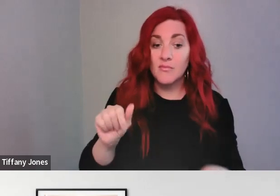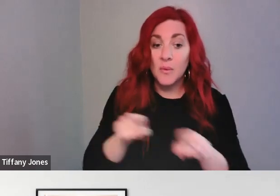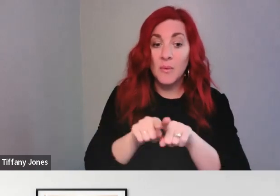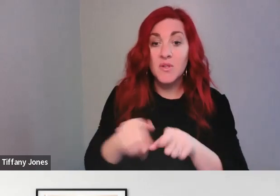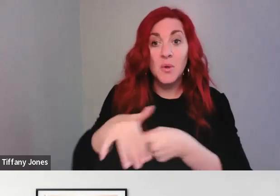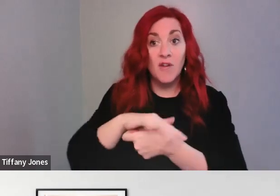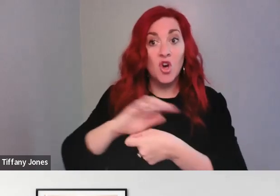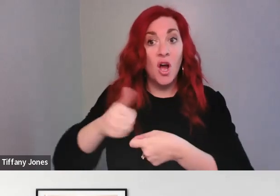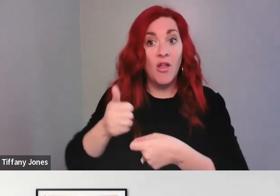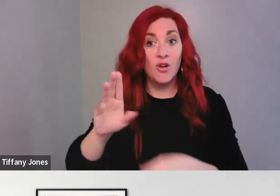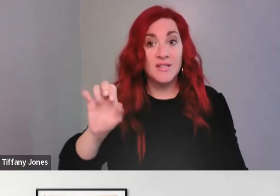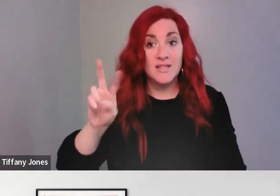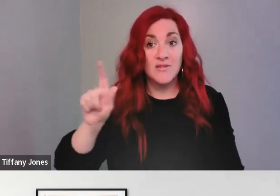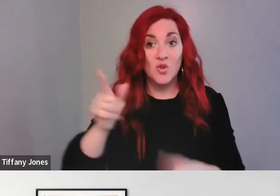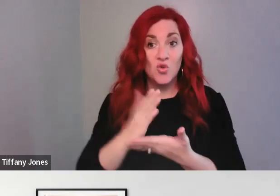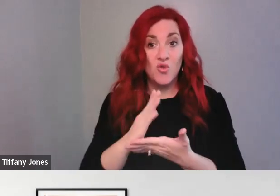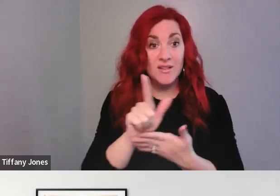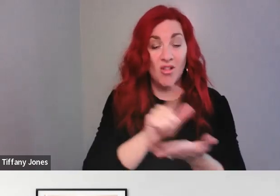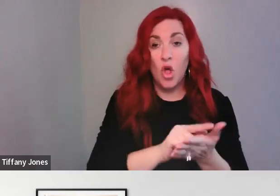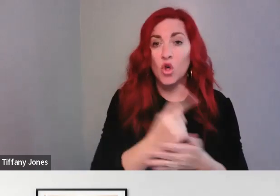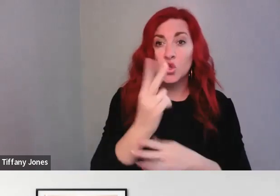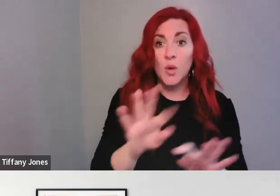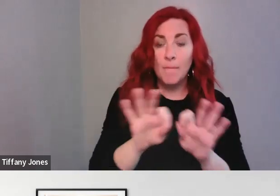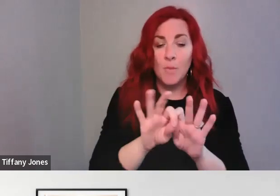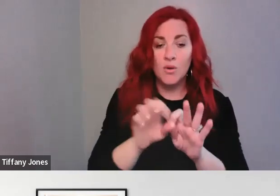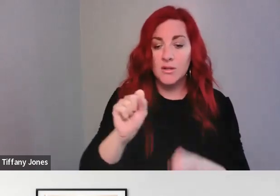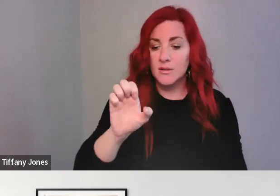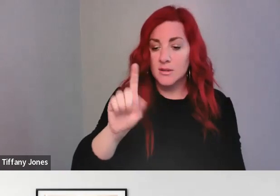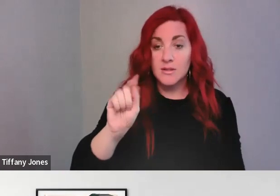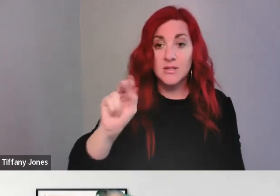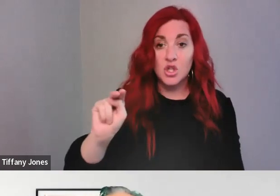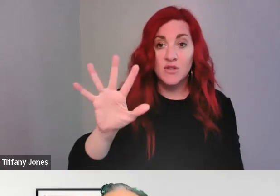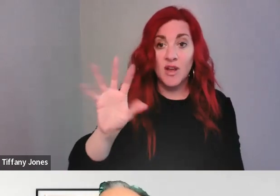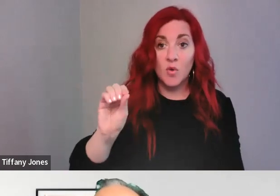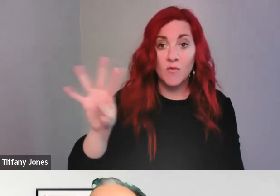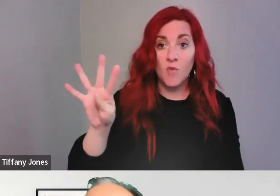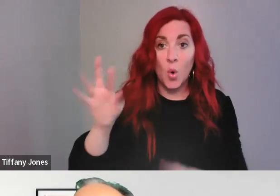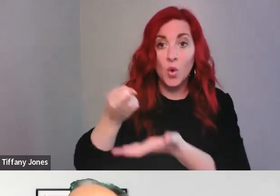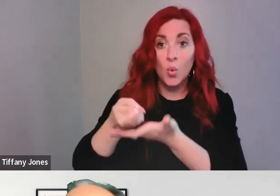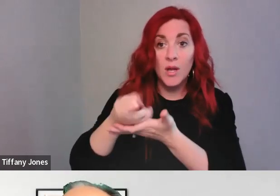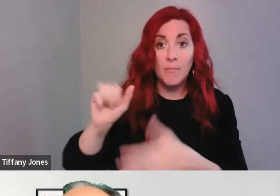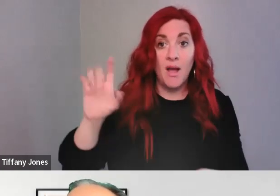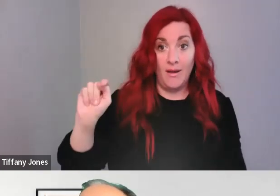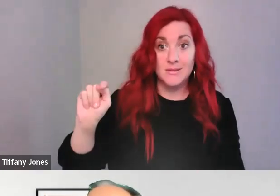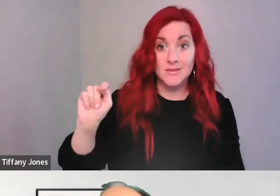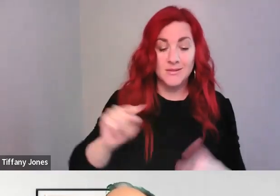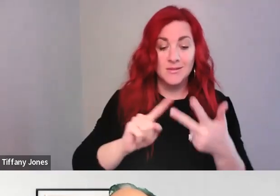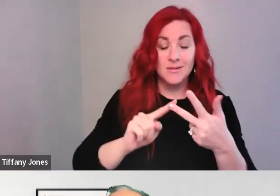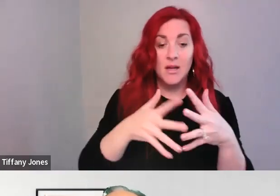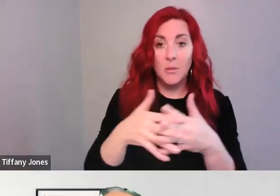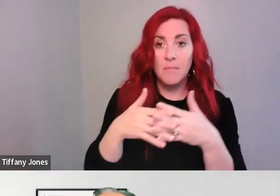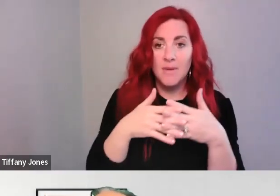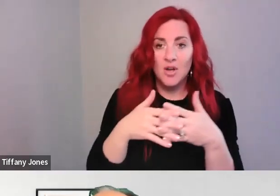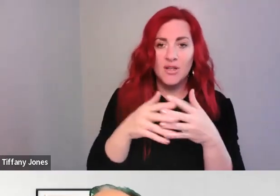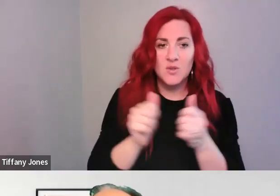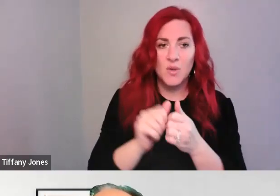some other civil rights laws. Two of the other big ones are Section 504 of the Rehabilitation Act and the Americans with